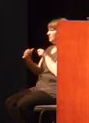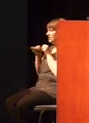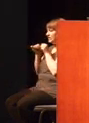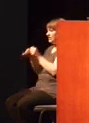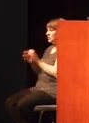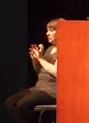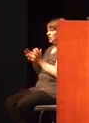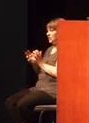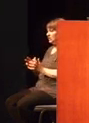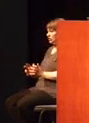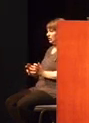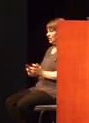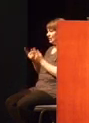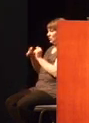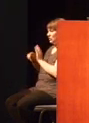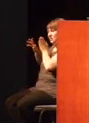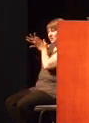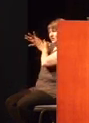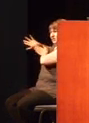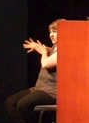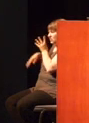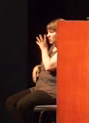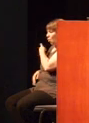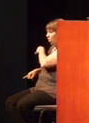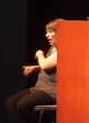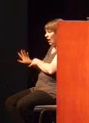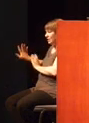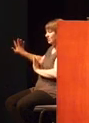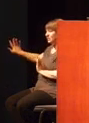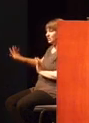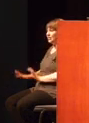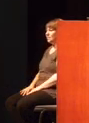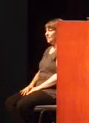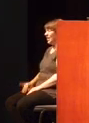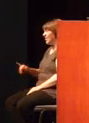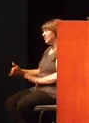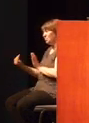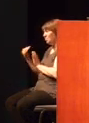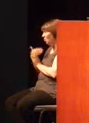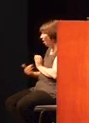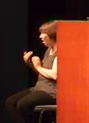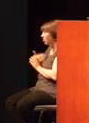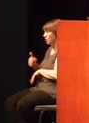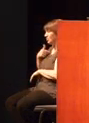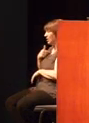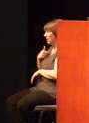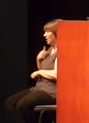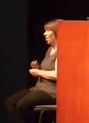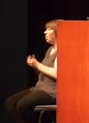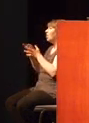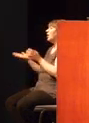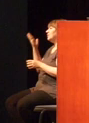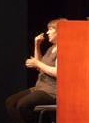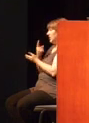with our table mate and tried to block out what was going on across the aisle from us. And that's bothered me a lot over the last few weeks,